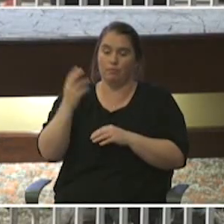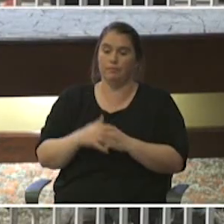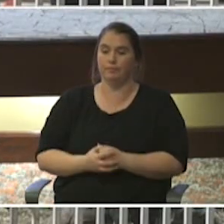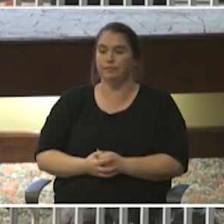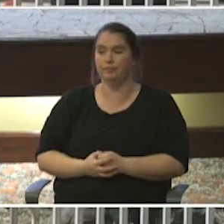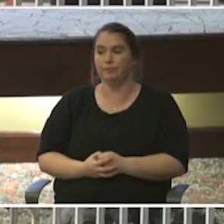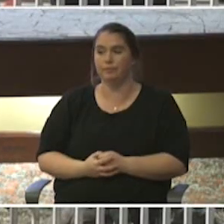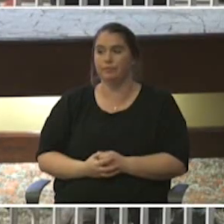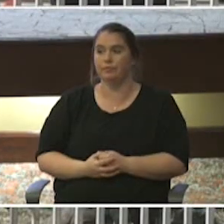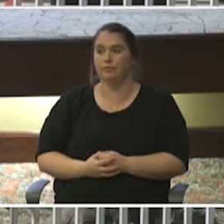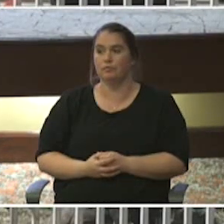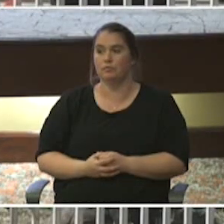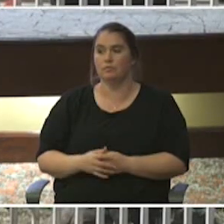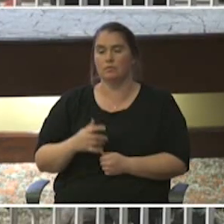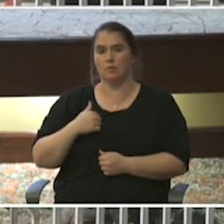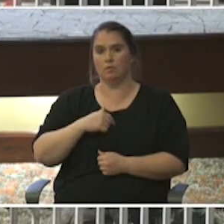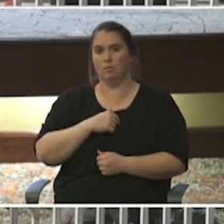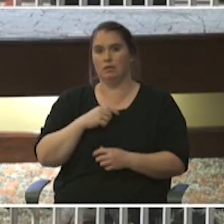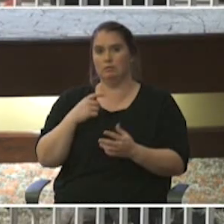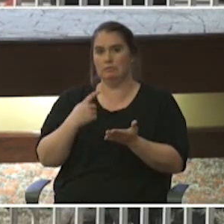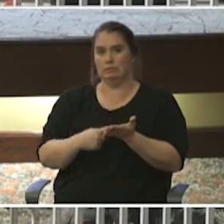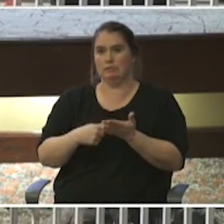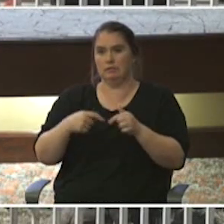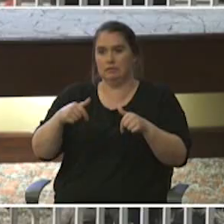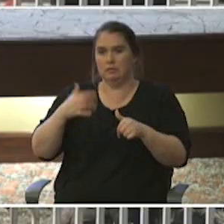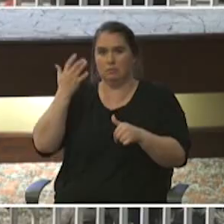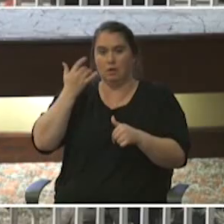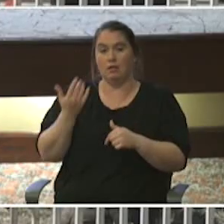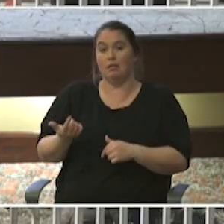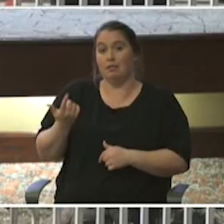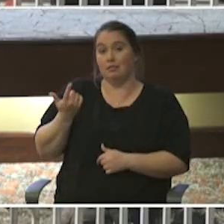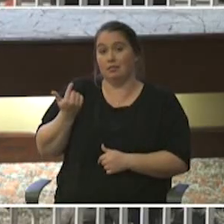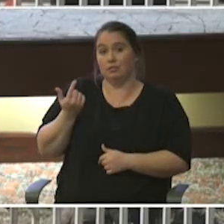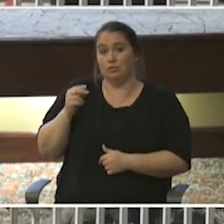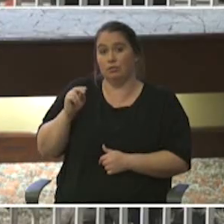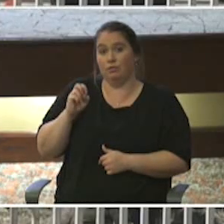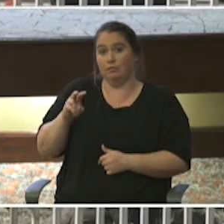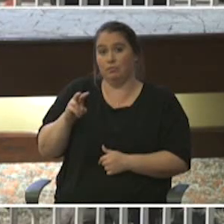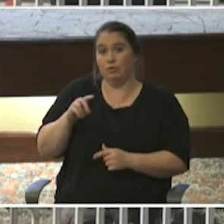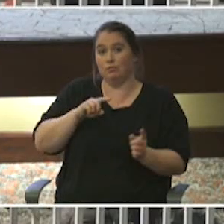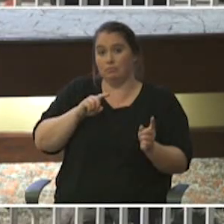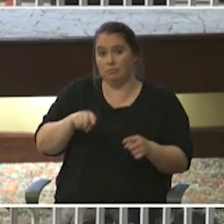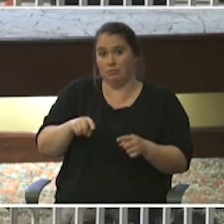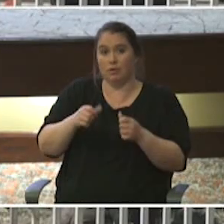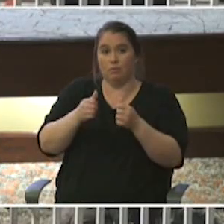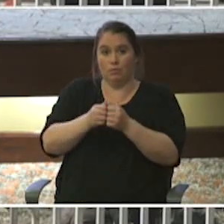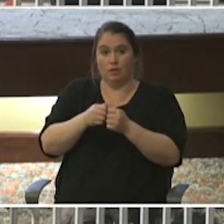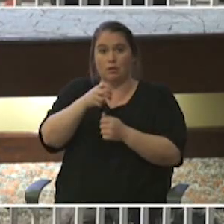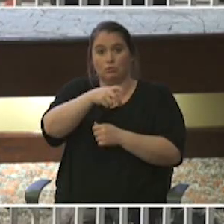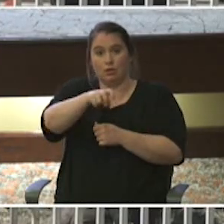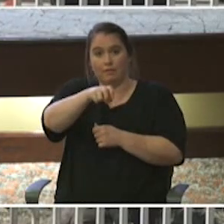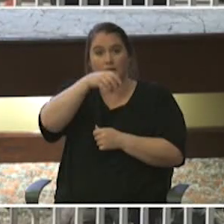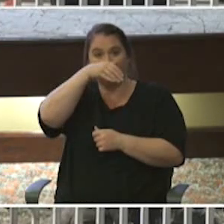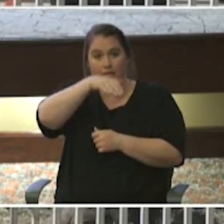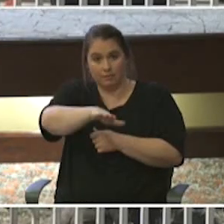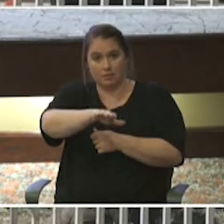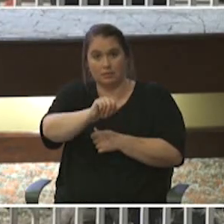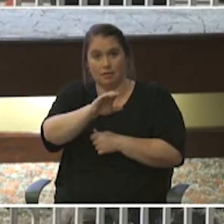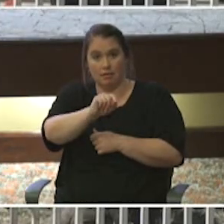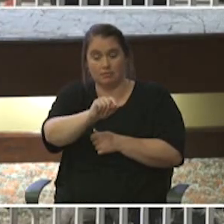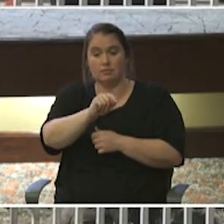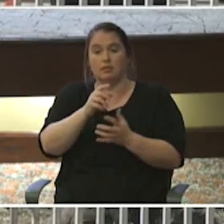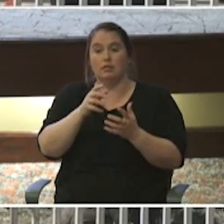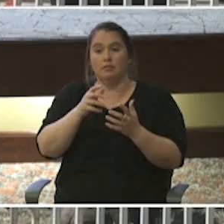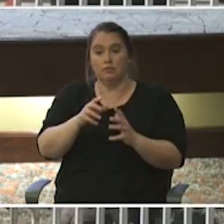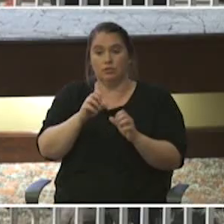how did we get here and why? Last November, we had an exhibitor come to Waco with a traveling elephant act. You